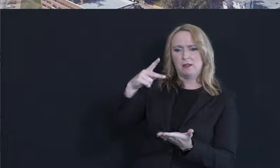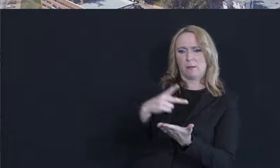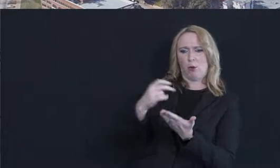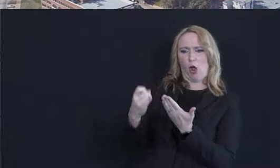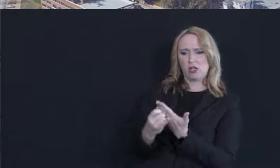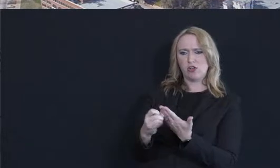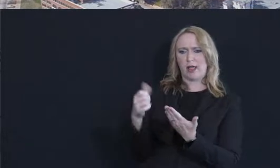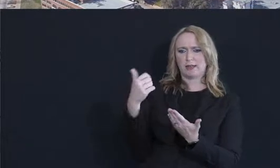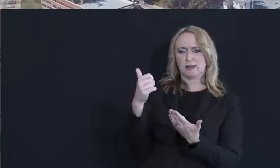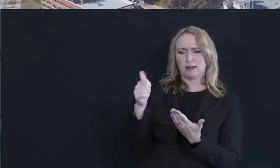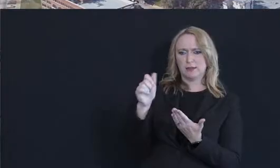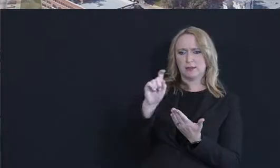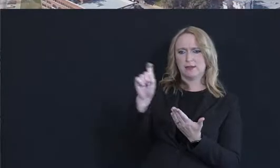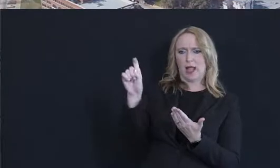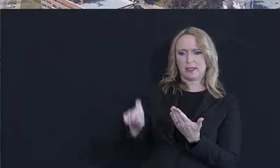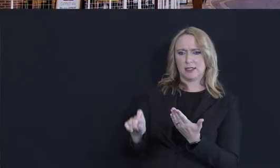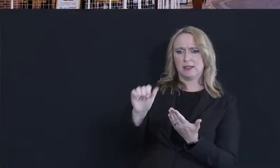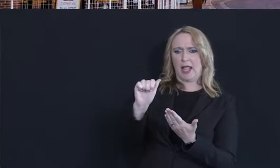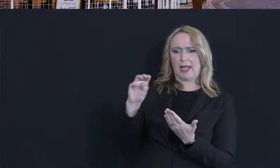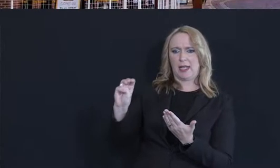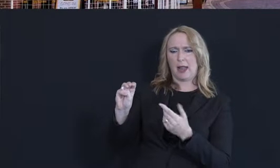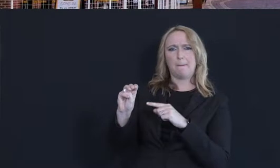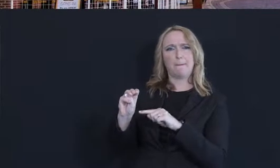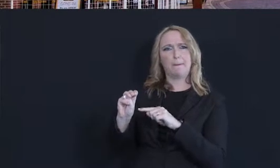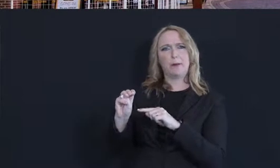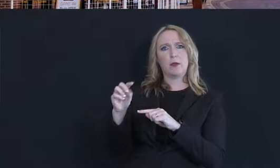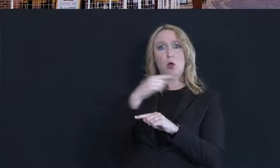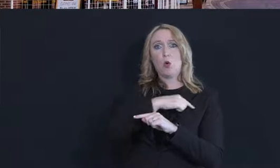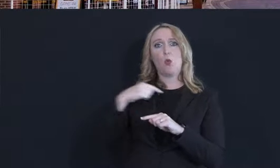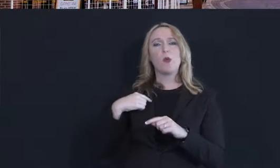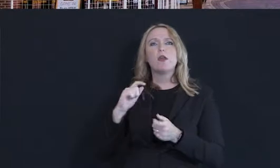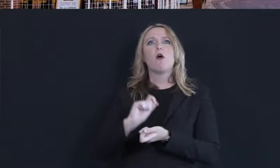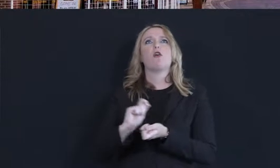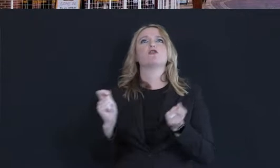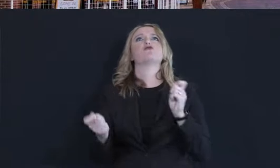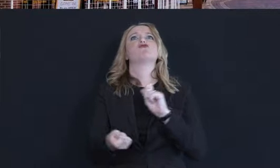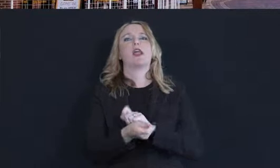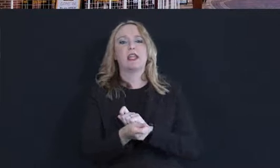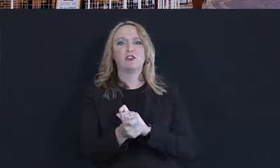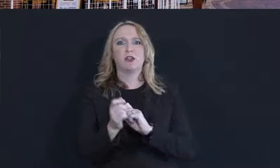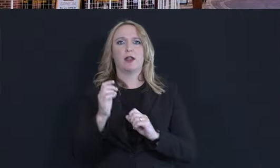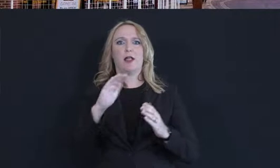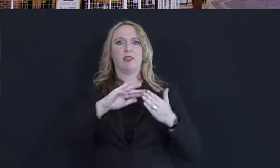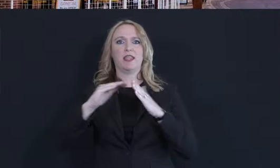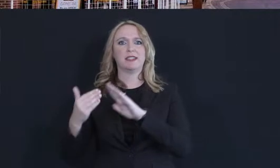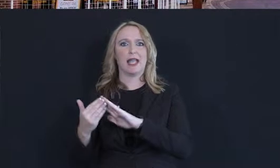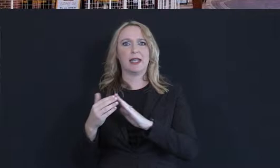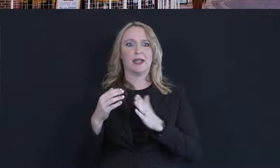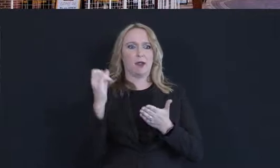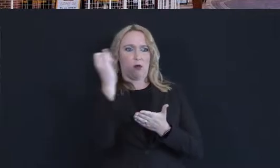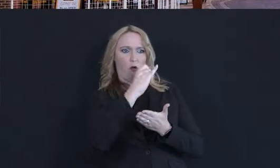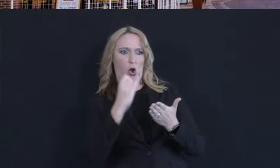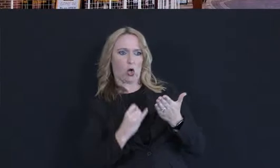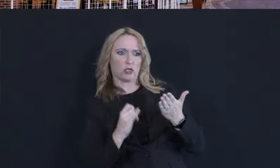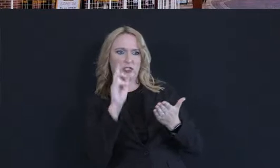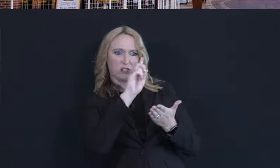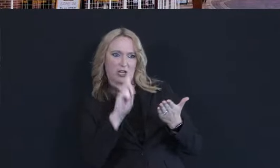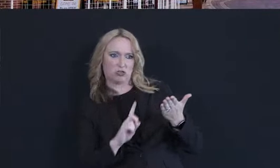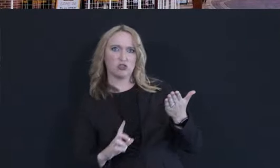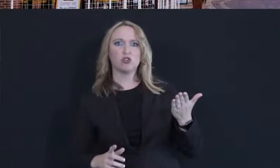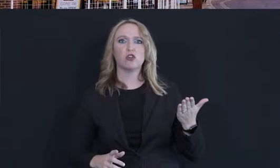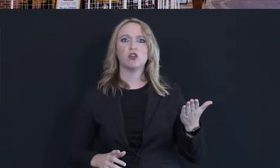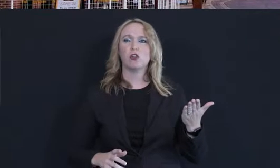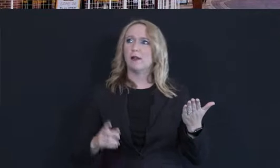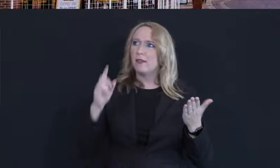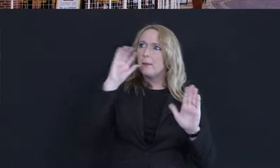of our city and I could not agree more these projects you're seeing in these pictures reflect just a few